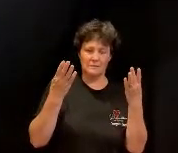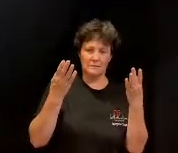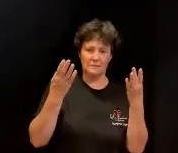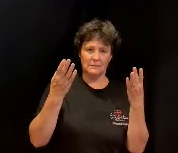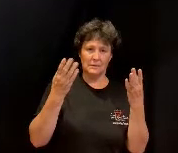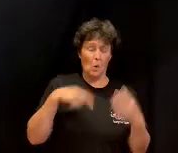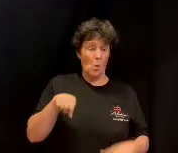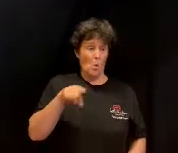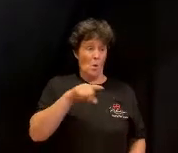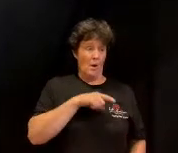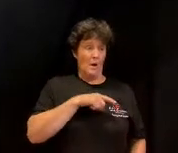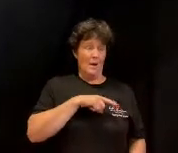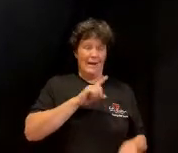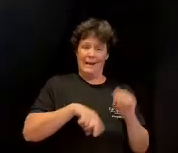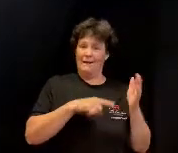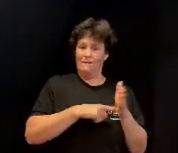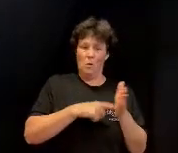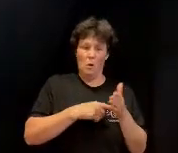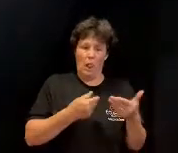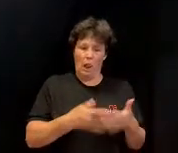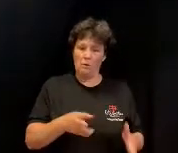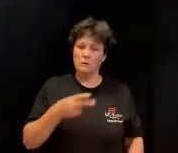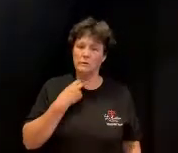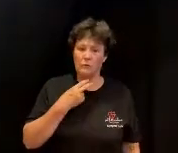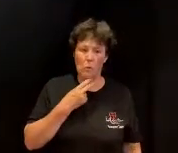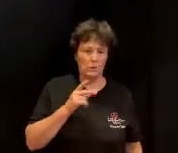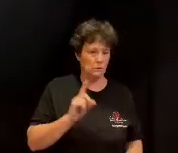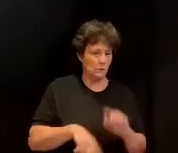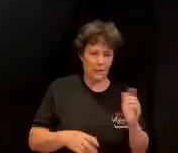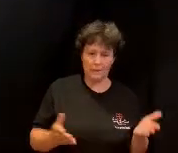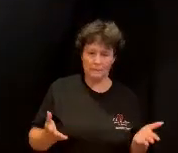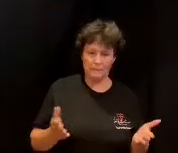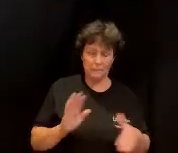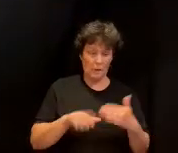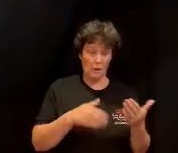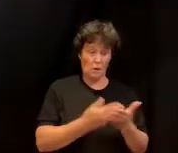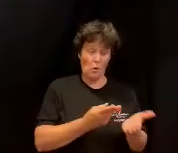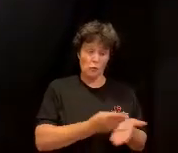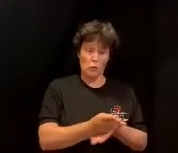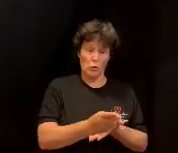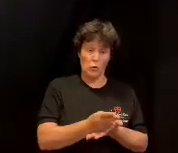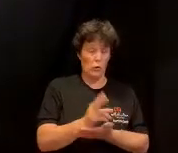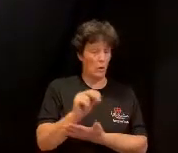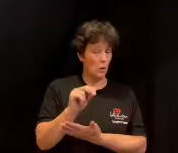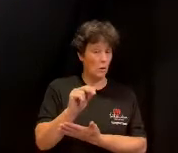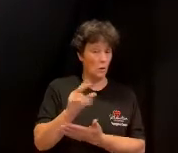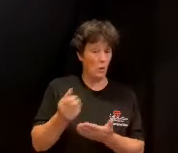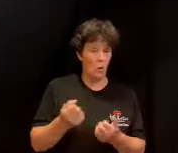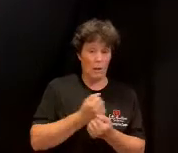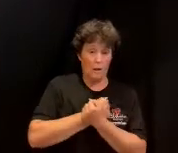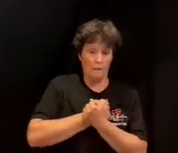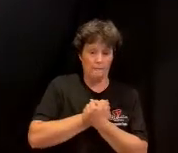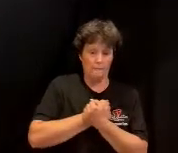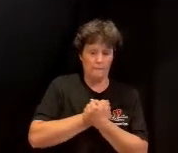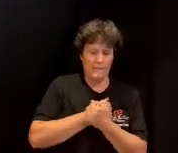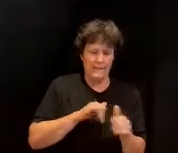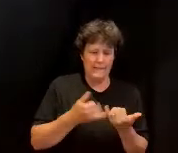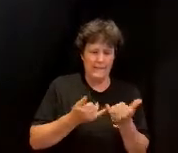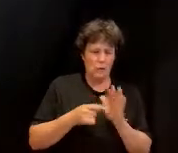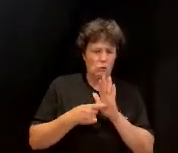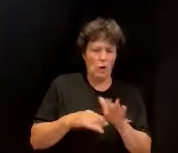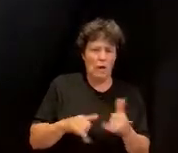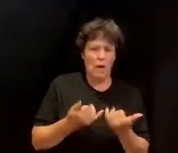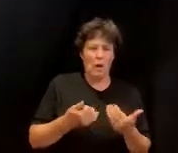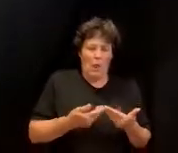So we can't afford to lose our voice. Now, all truth and no love, all right, and this is how we lose our voice.